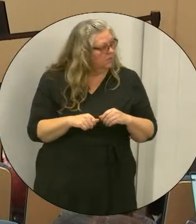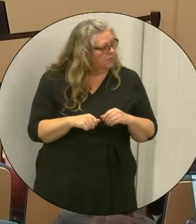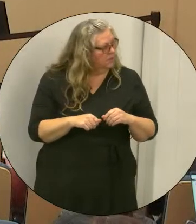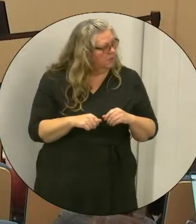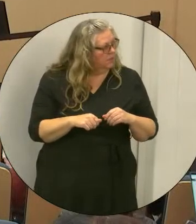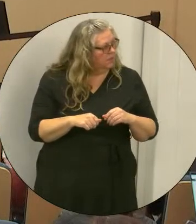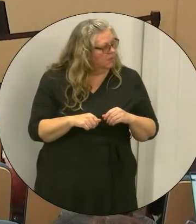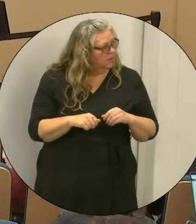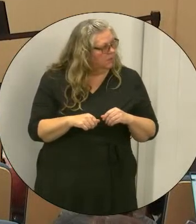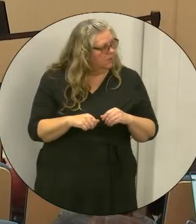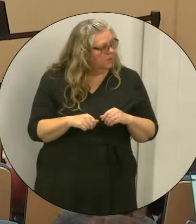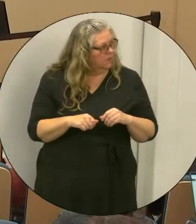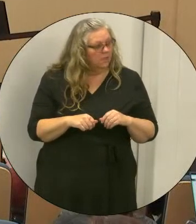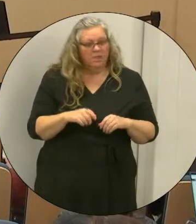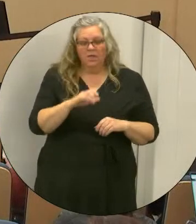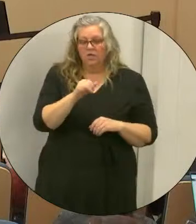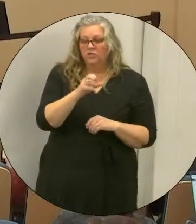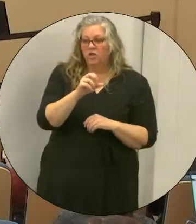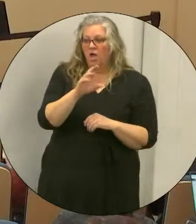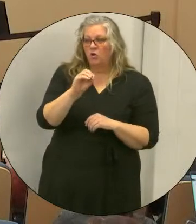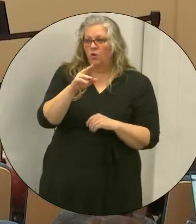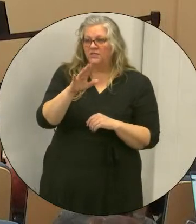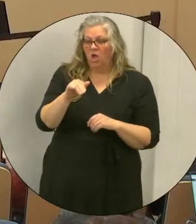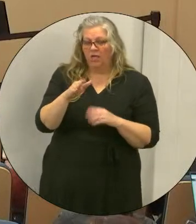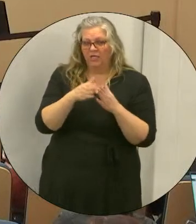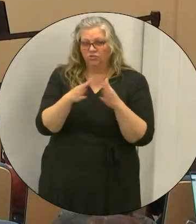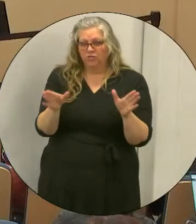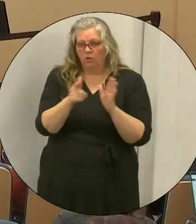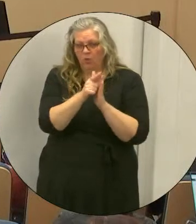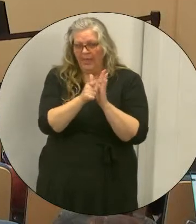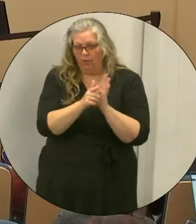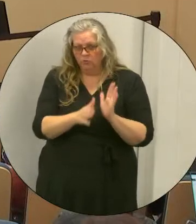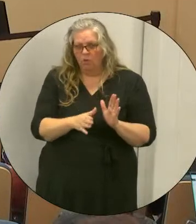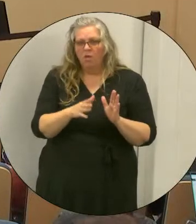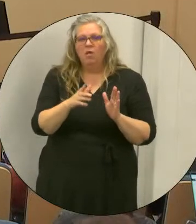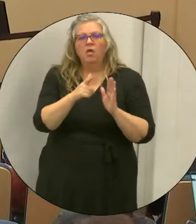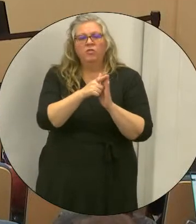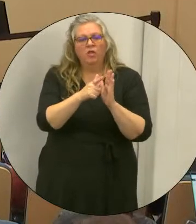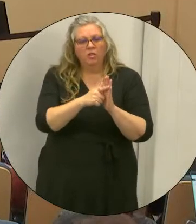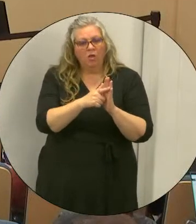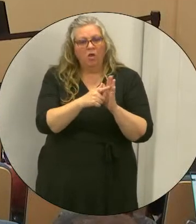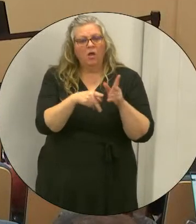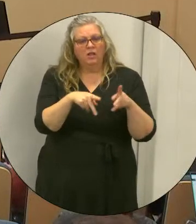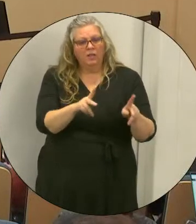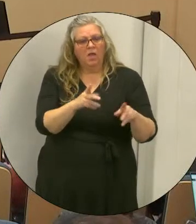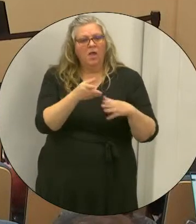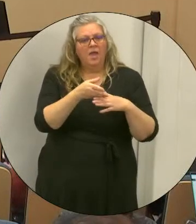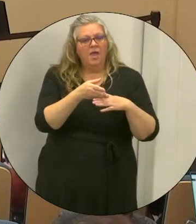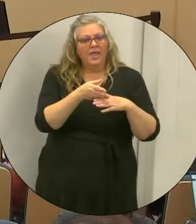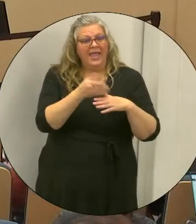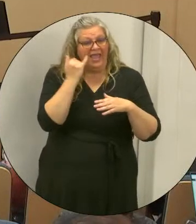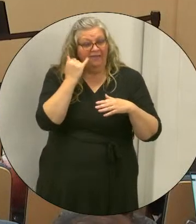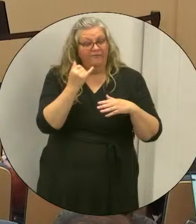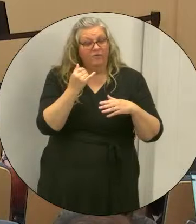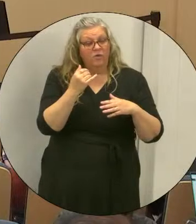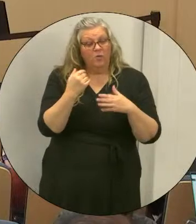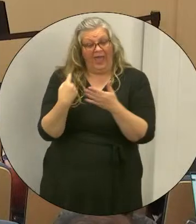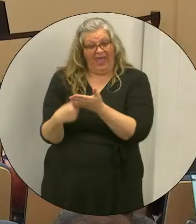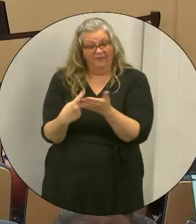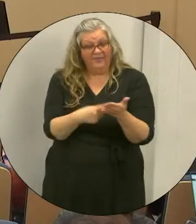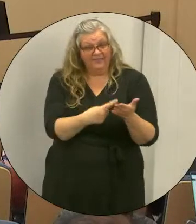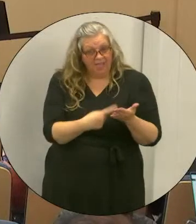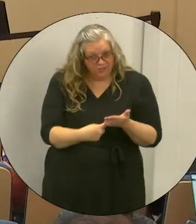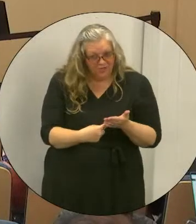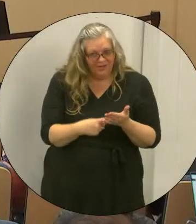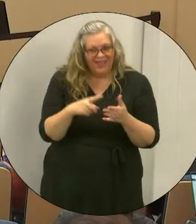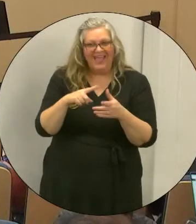John Okazaki, General Counsel. The law provides that if you take discussion, you have to